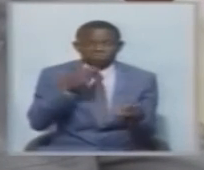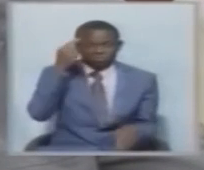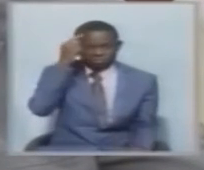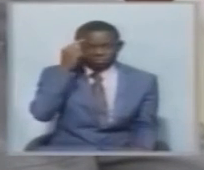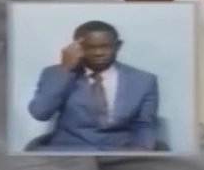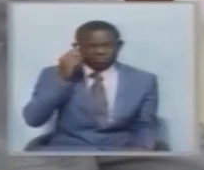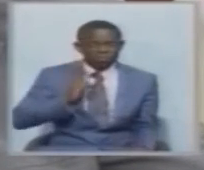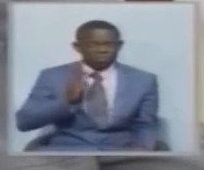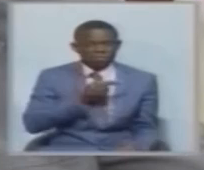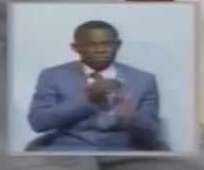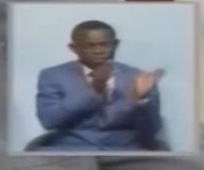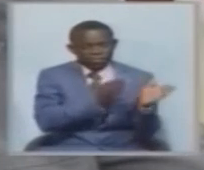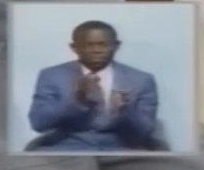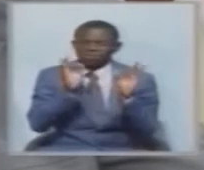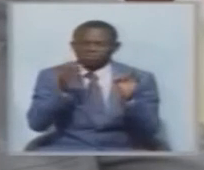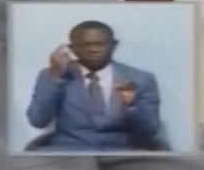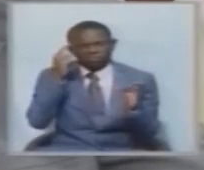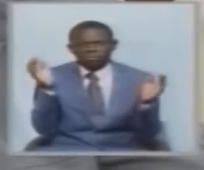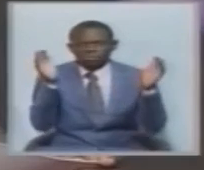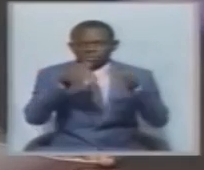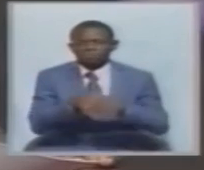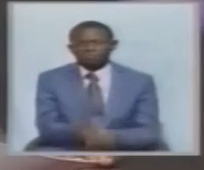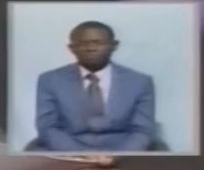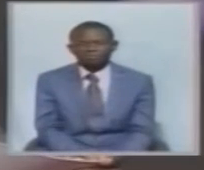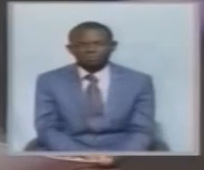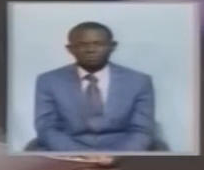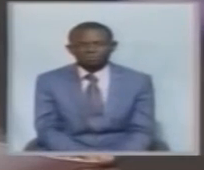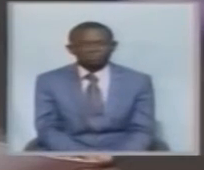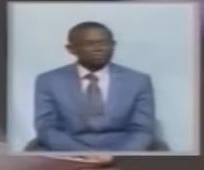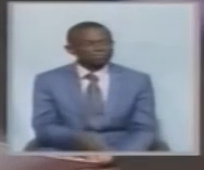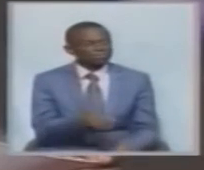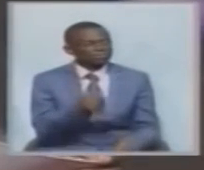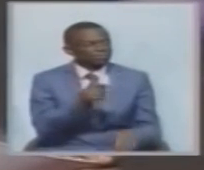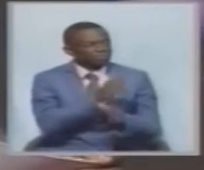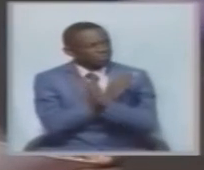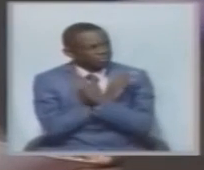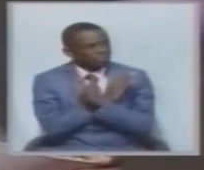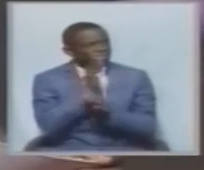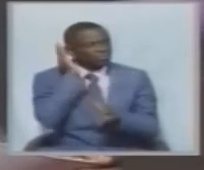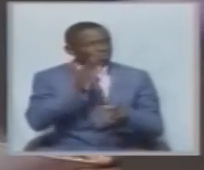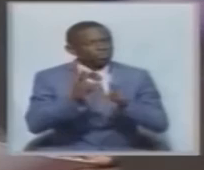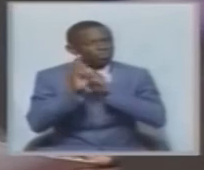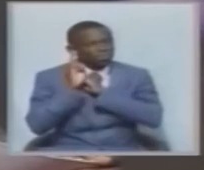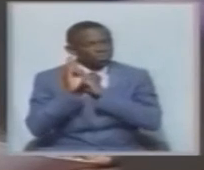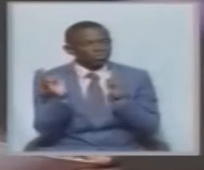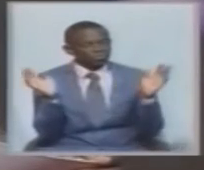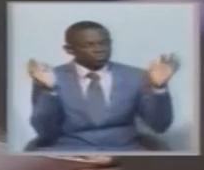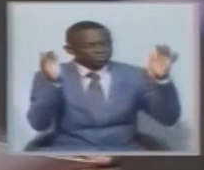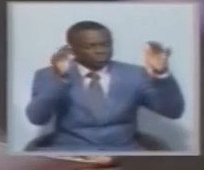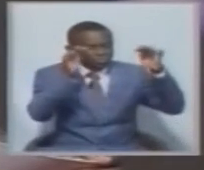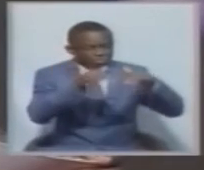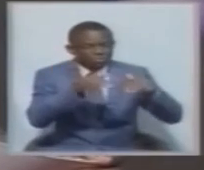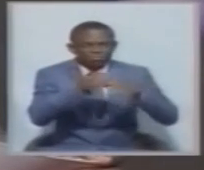are on track. So far, so good. I want you to speak to the benefits of having this conference. We've had probably one too many in a very short